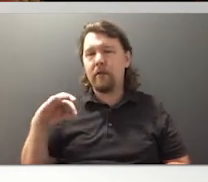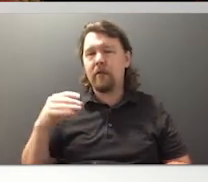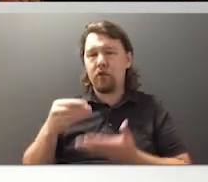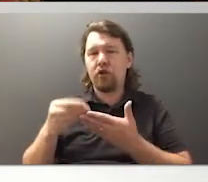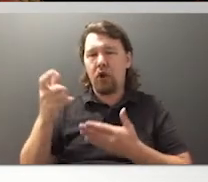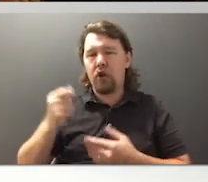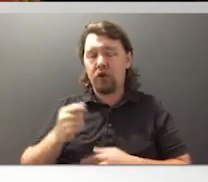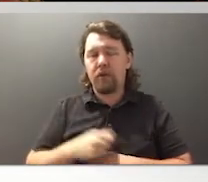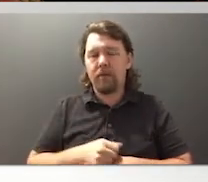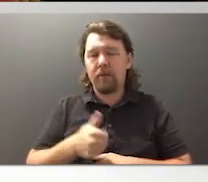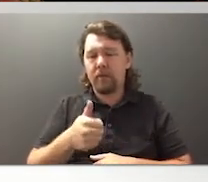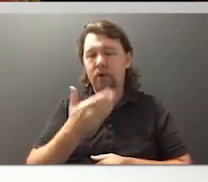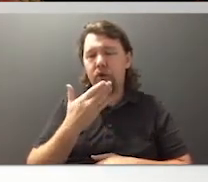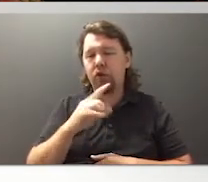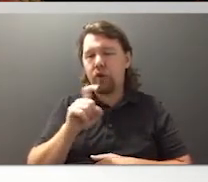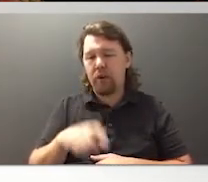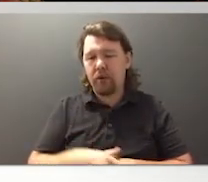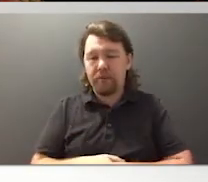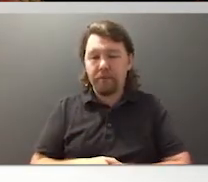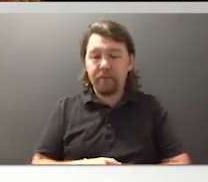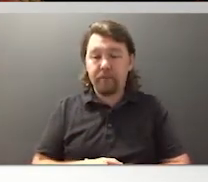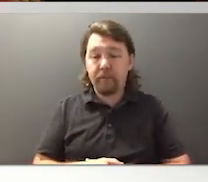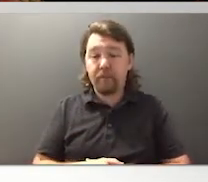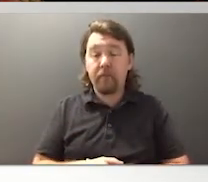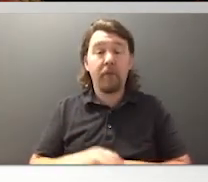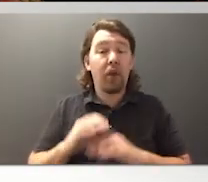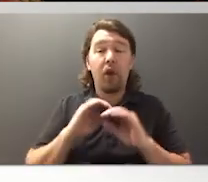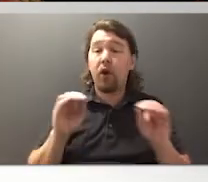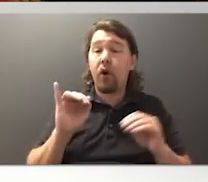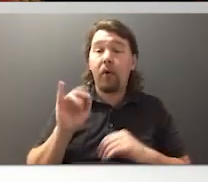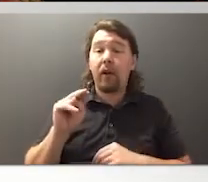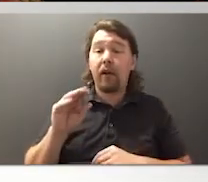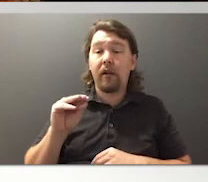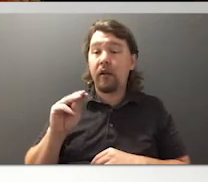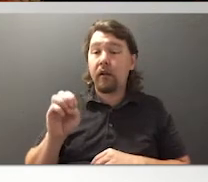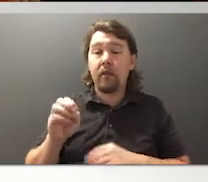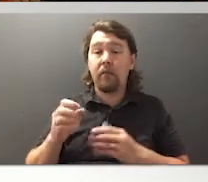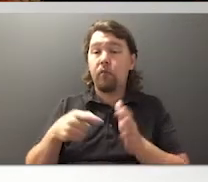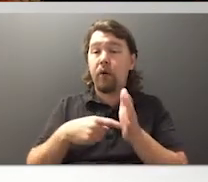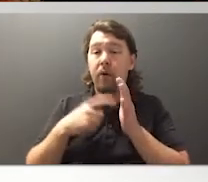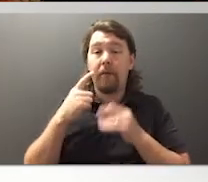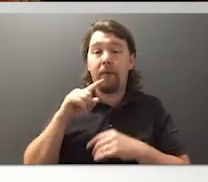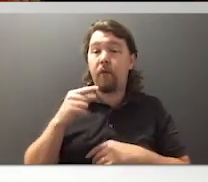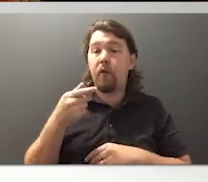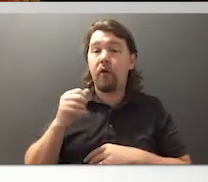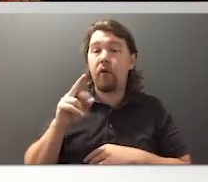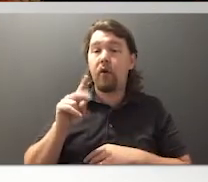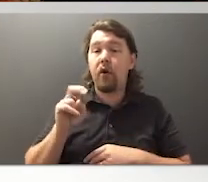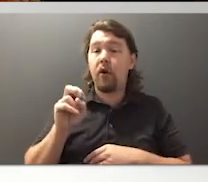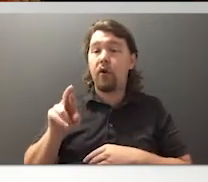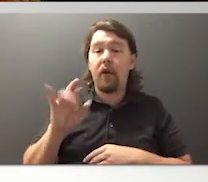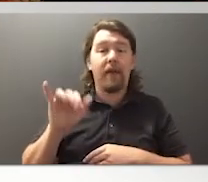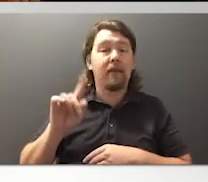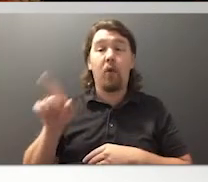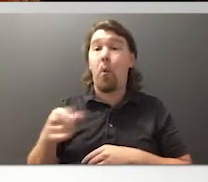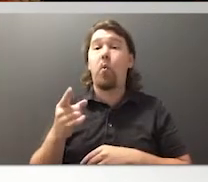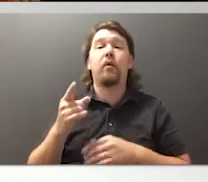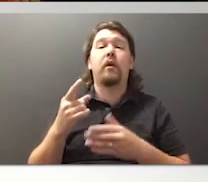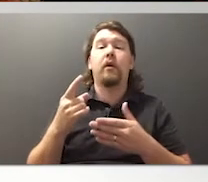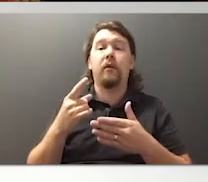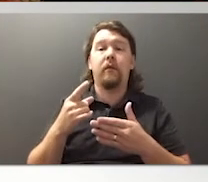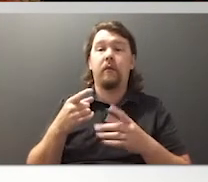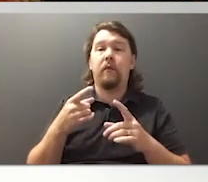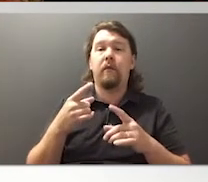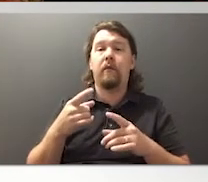good question. There is no income requirement for Gardner. It's all based on diagnoses.